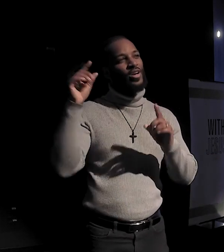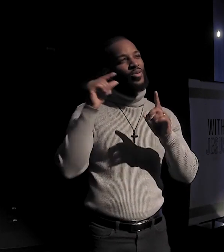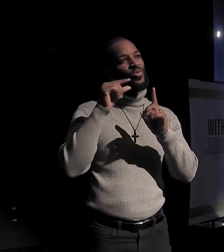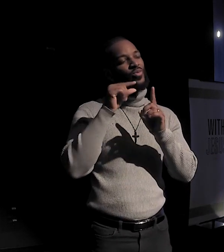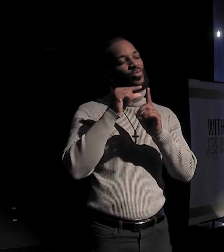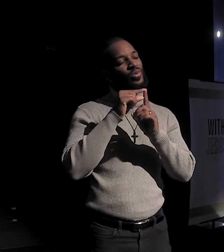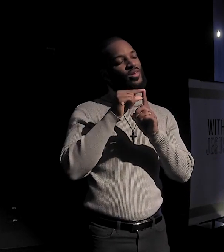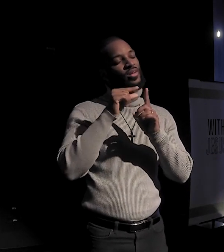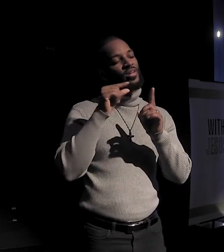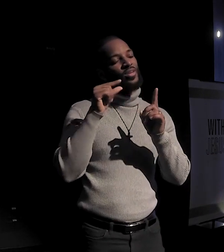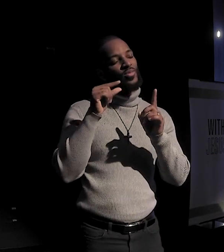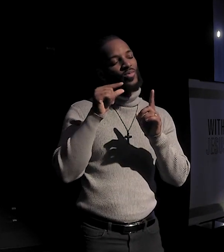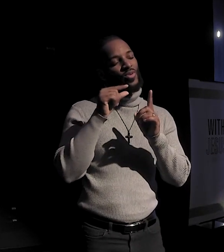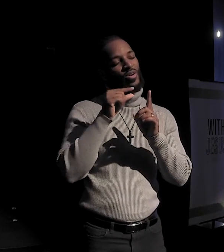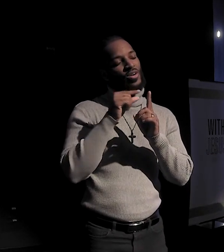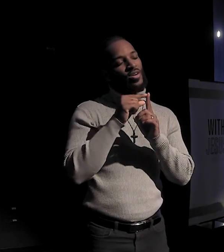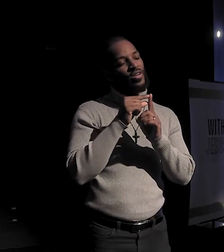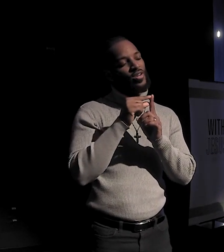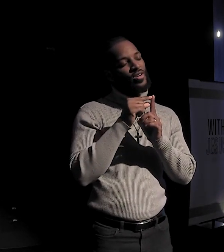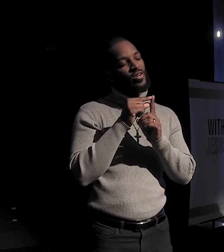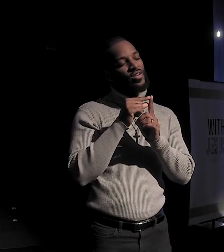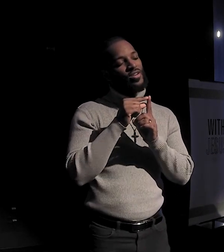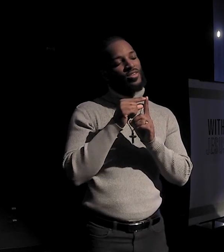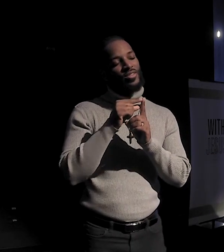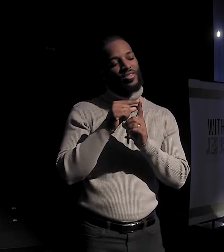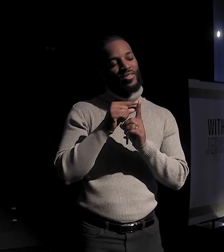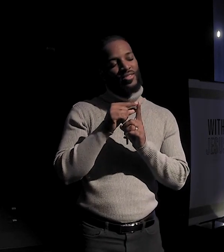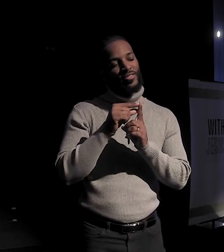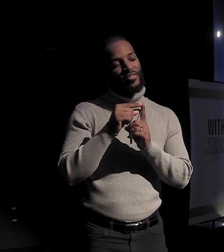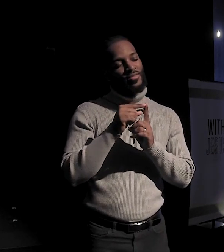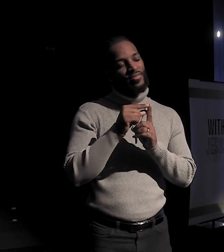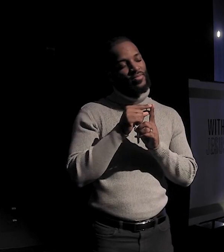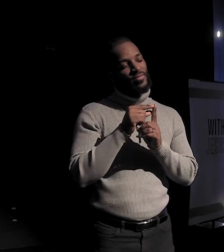Your very